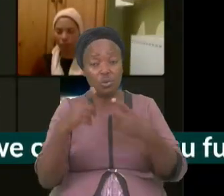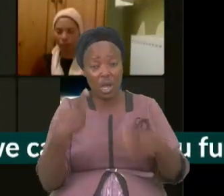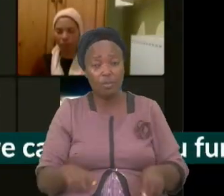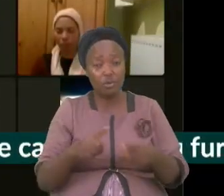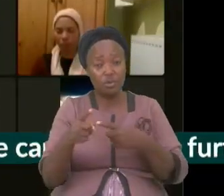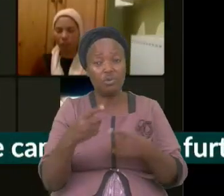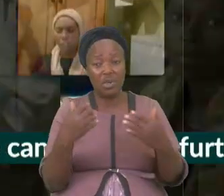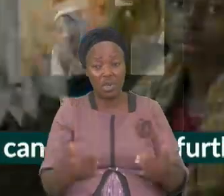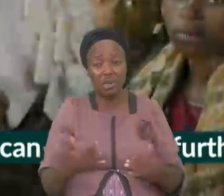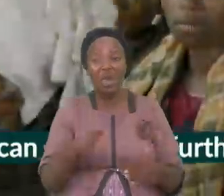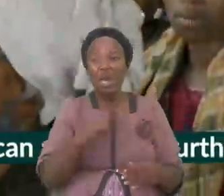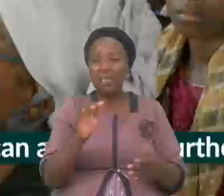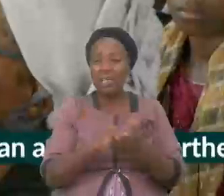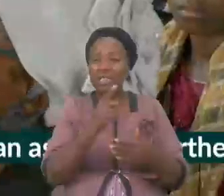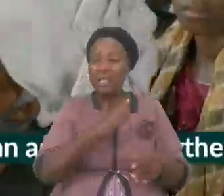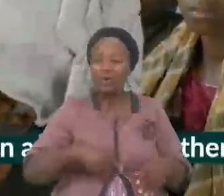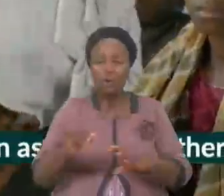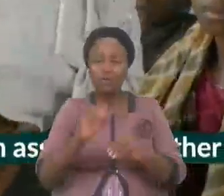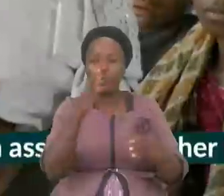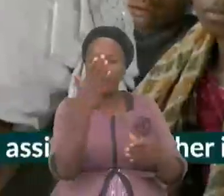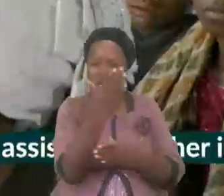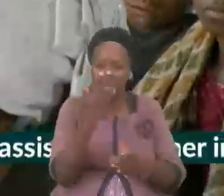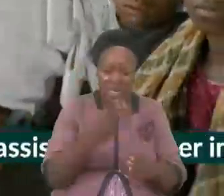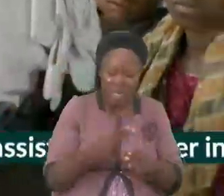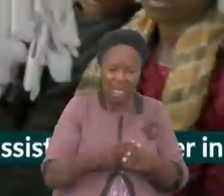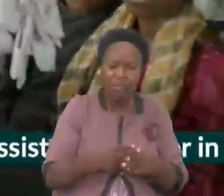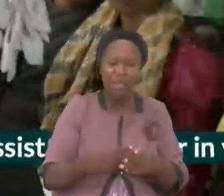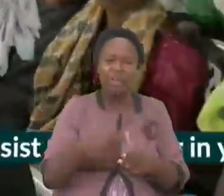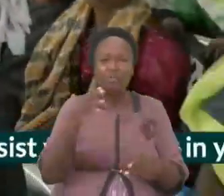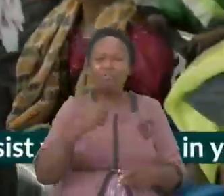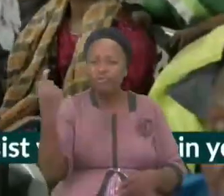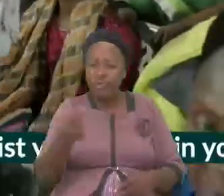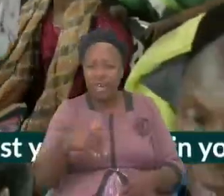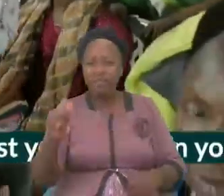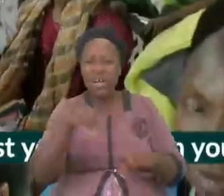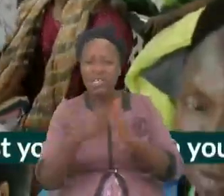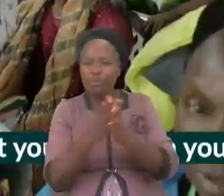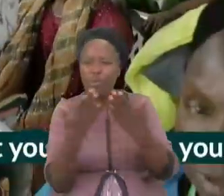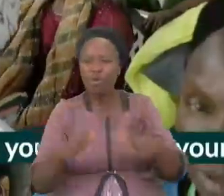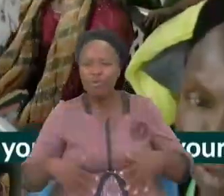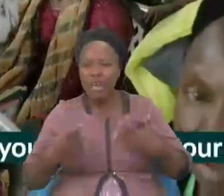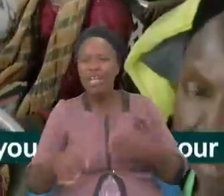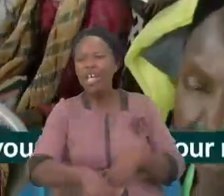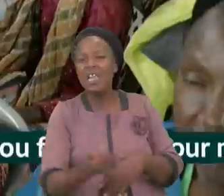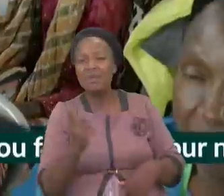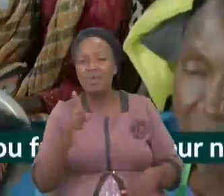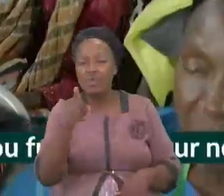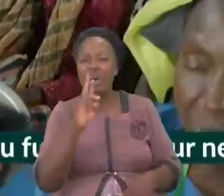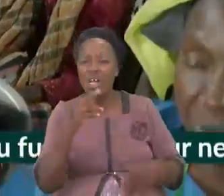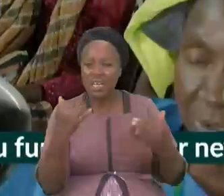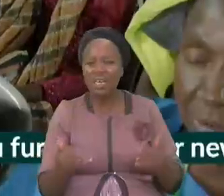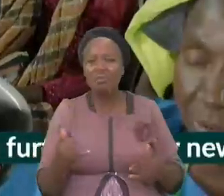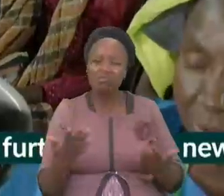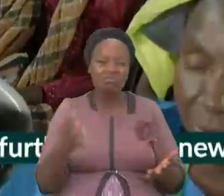indelibly forever in the book of life. Anywhere you are, over the radio, over the television, online, and here,